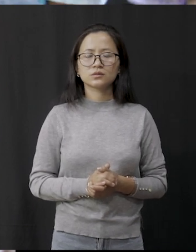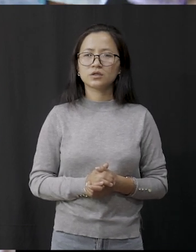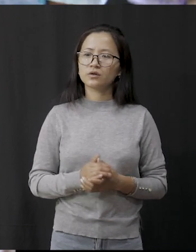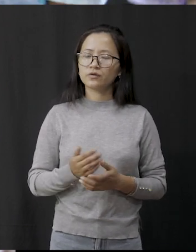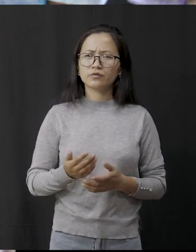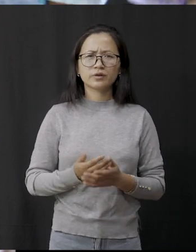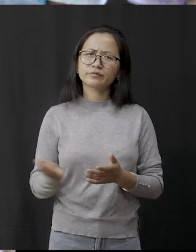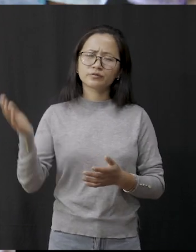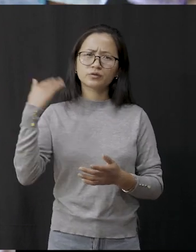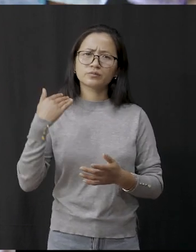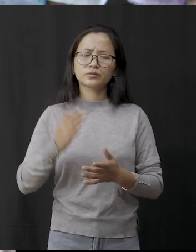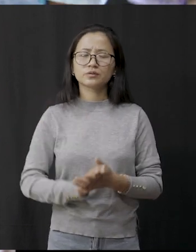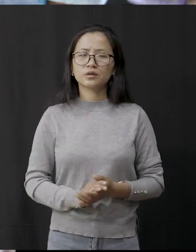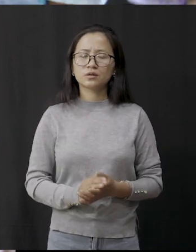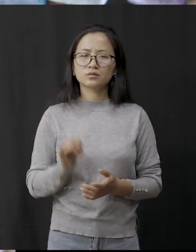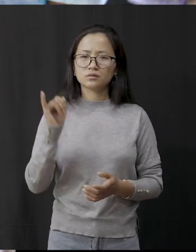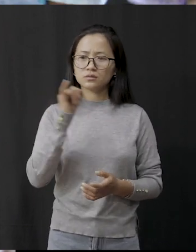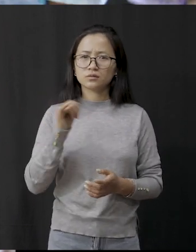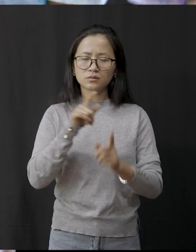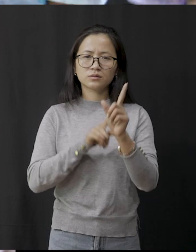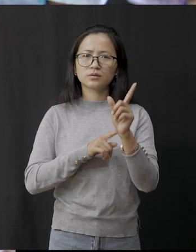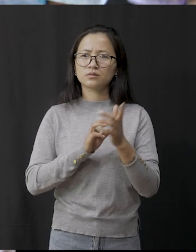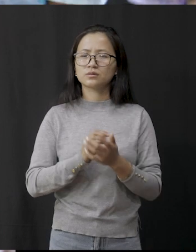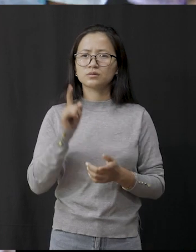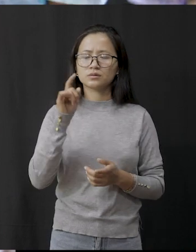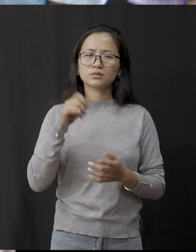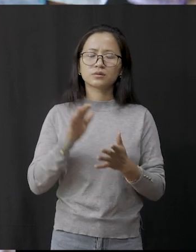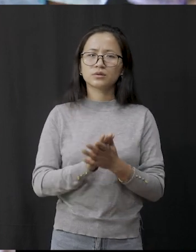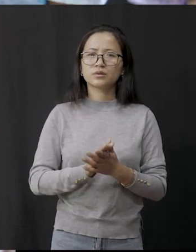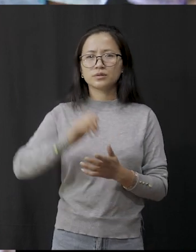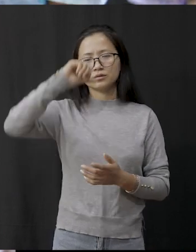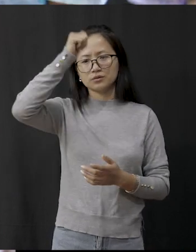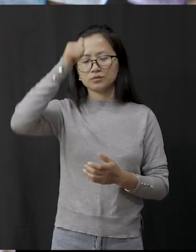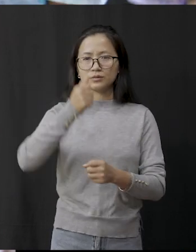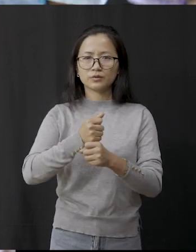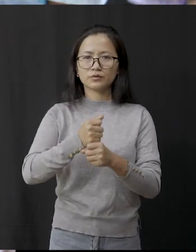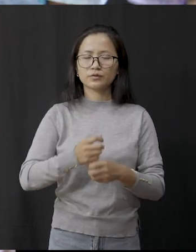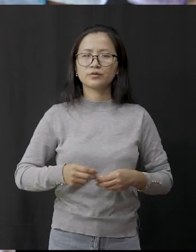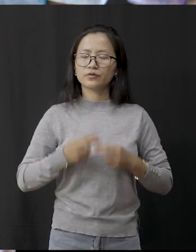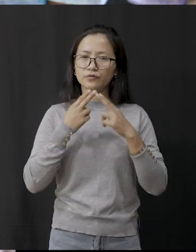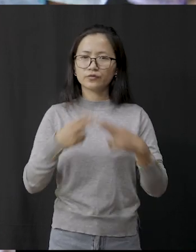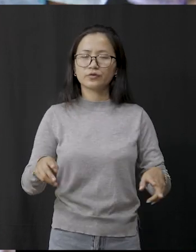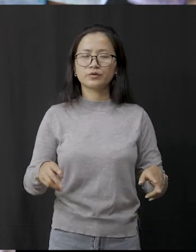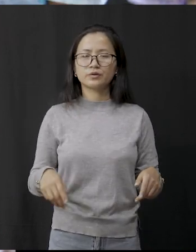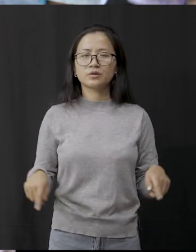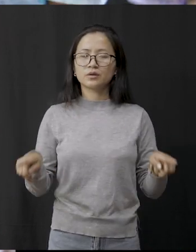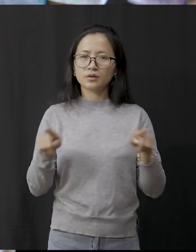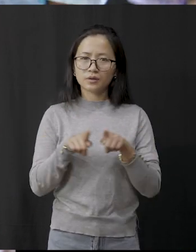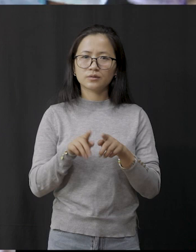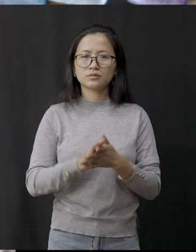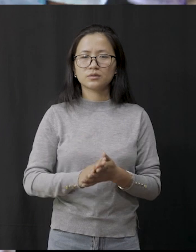6 years to 14 years, the government of India gives compulsory, free and